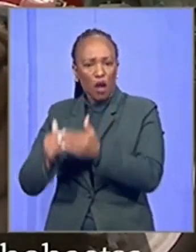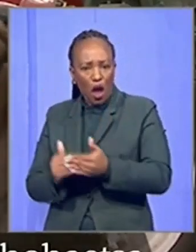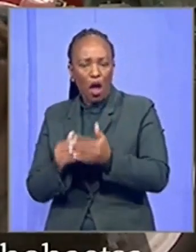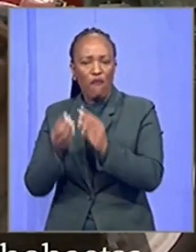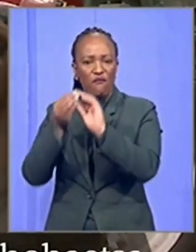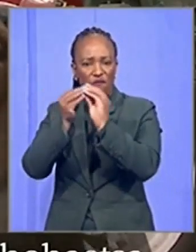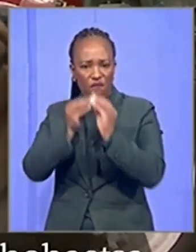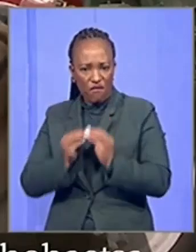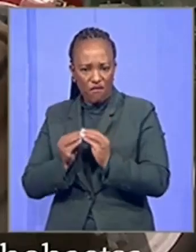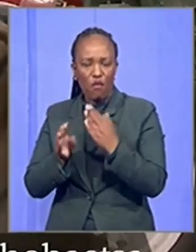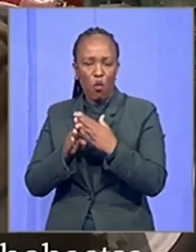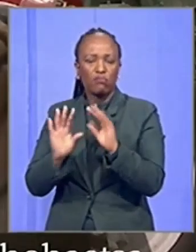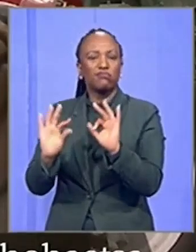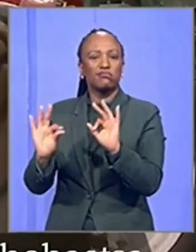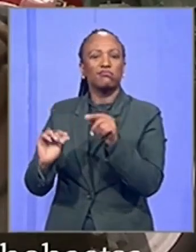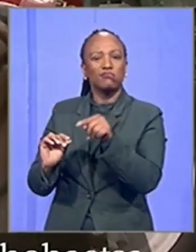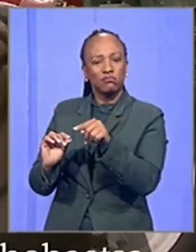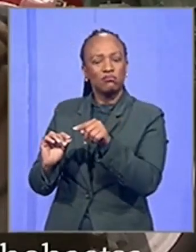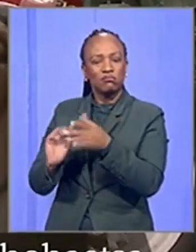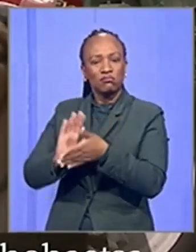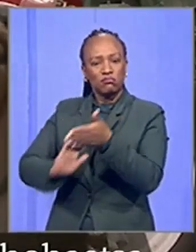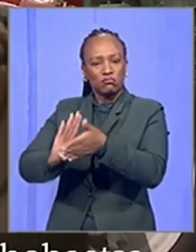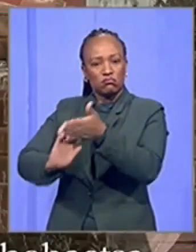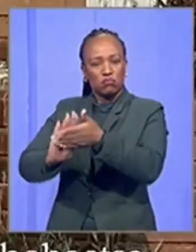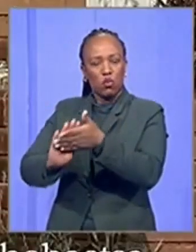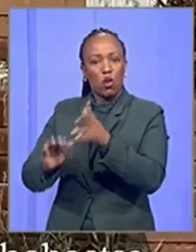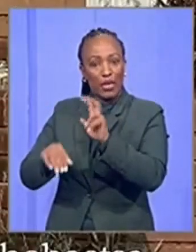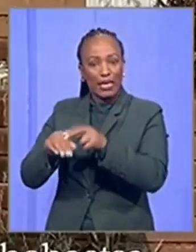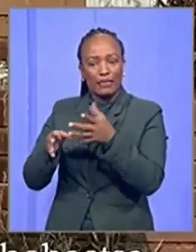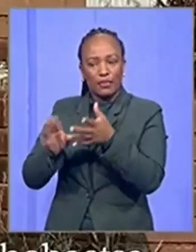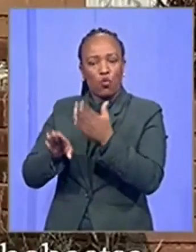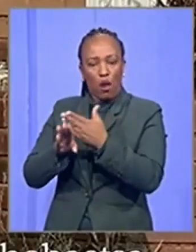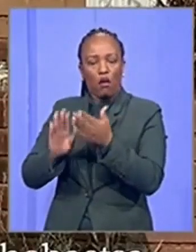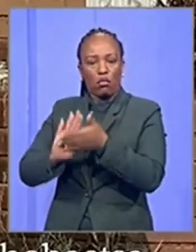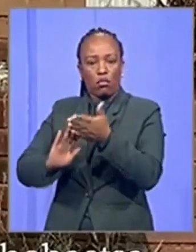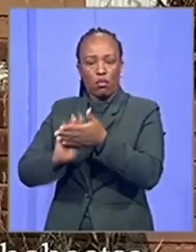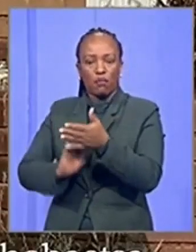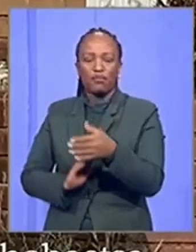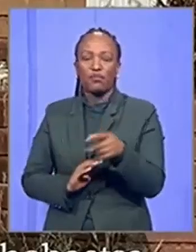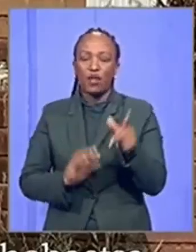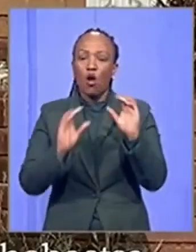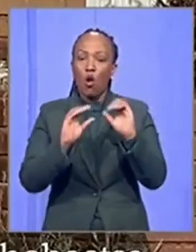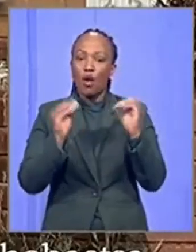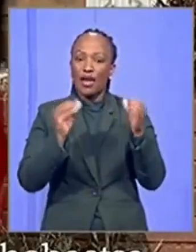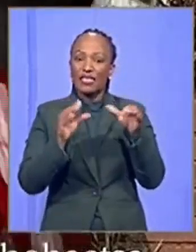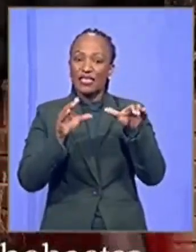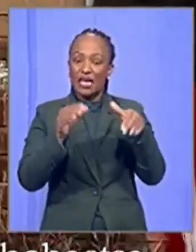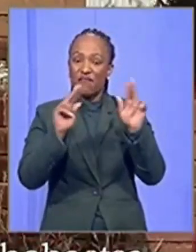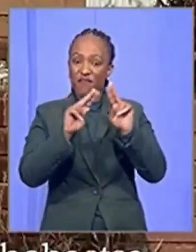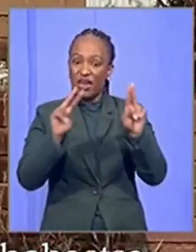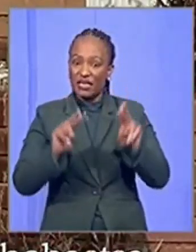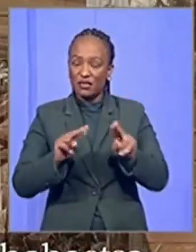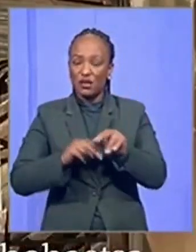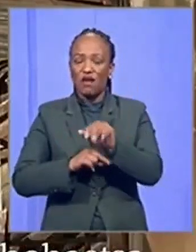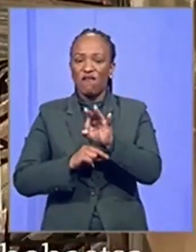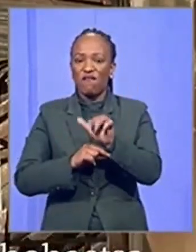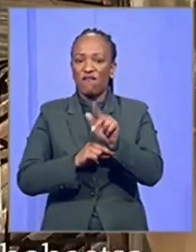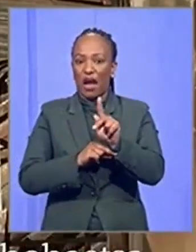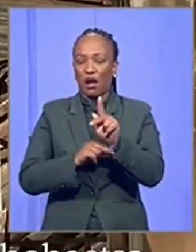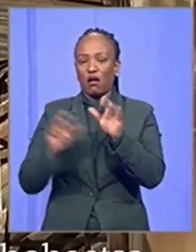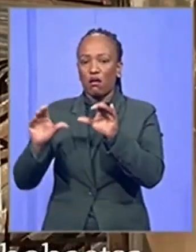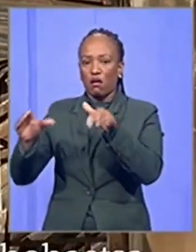they operate as it is required. Mokgatlo wa Federasie van Afrikaanse Kultuurverenigings wa re baagi ba